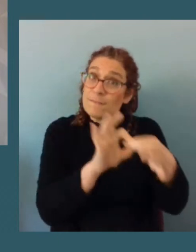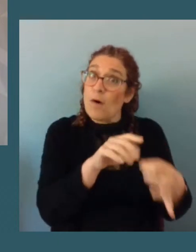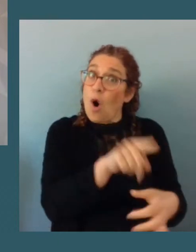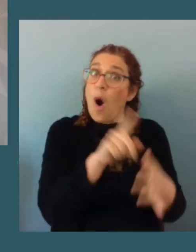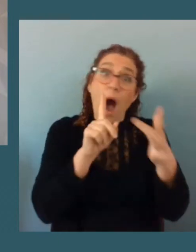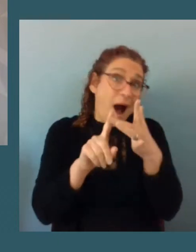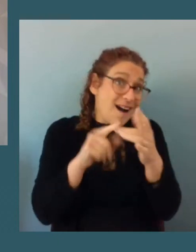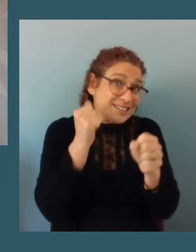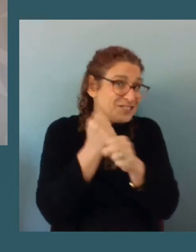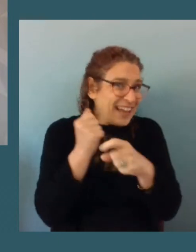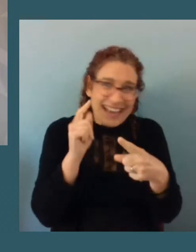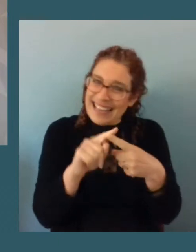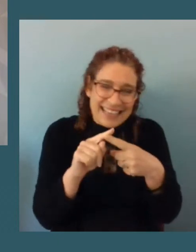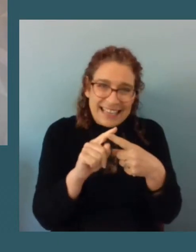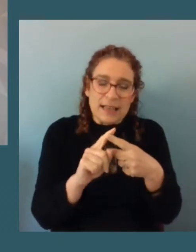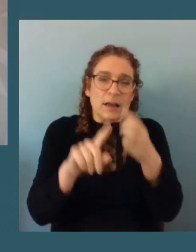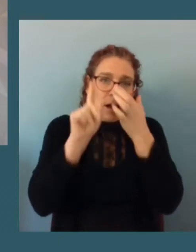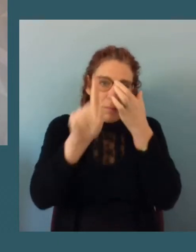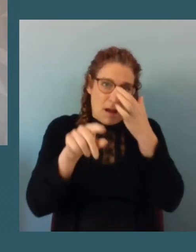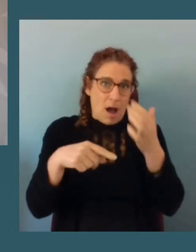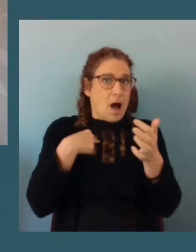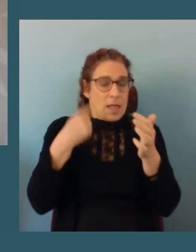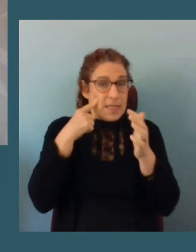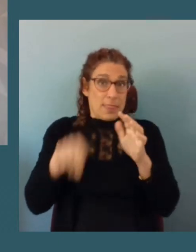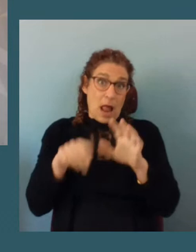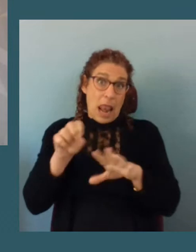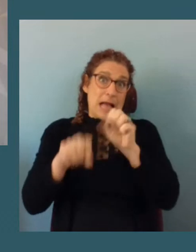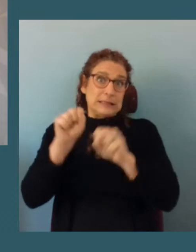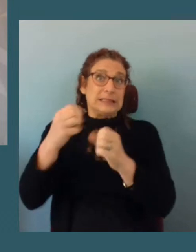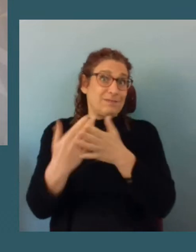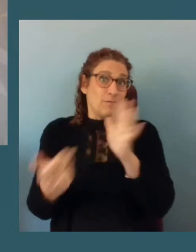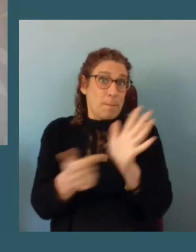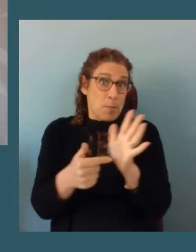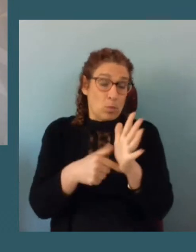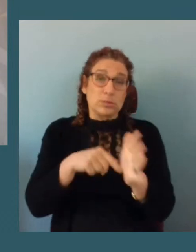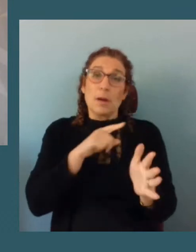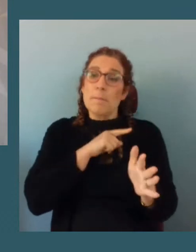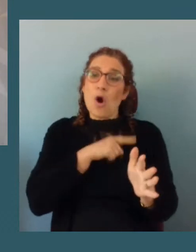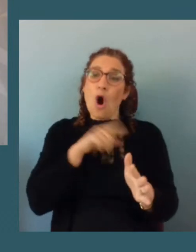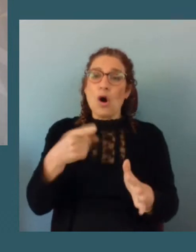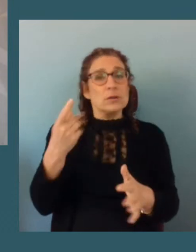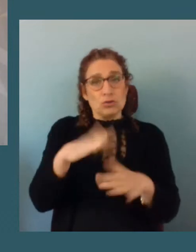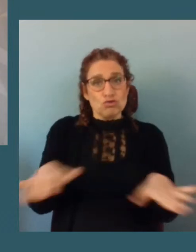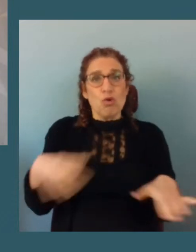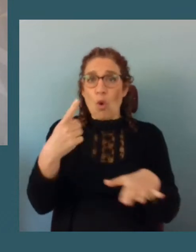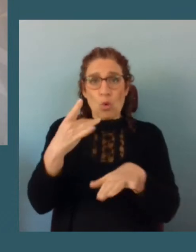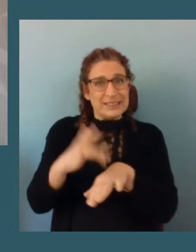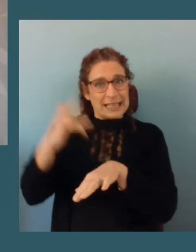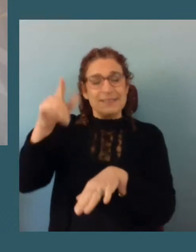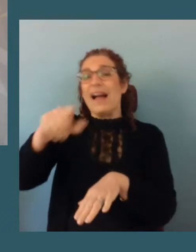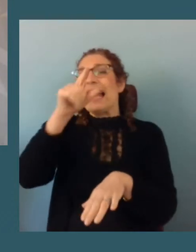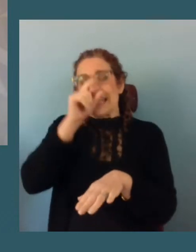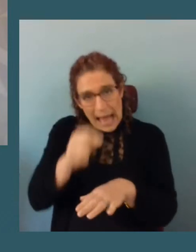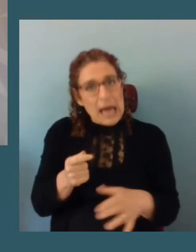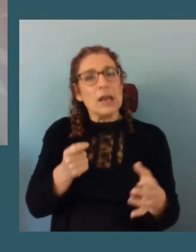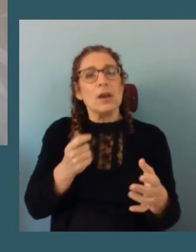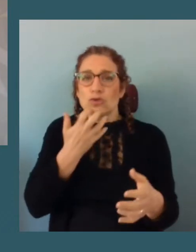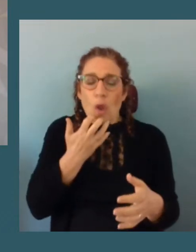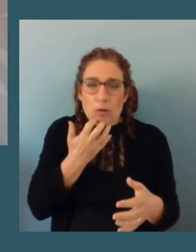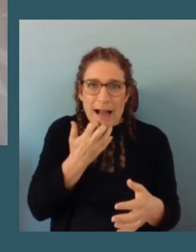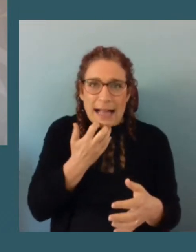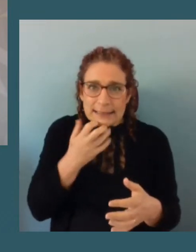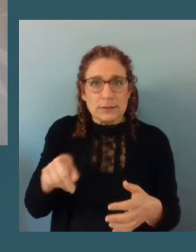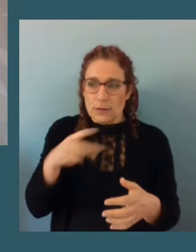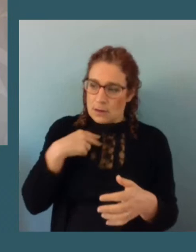ladder is really important, and I'd encourage you to do that because we know 70% of children can tolerate baked milk, and by getting out in regularly, you're making a huge difference to